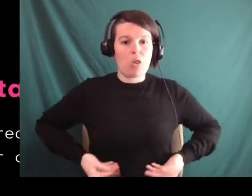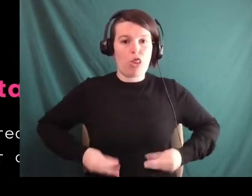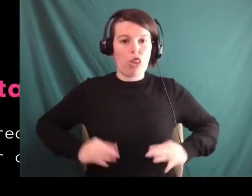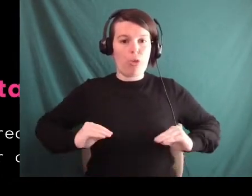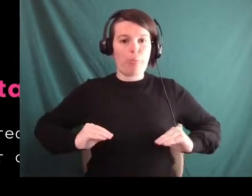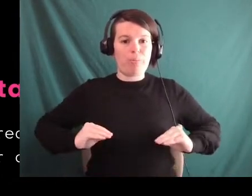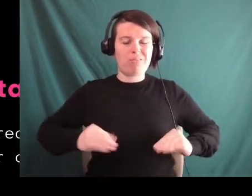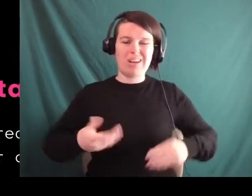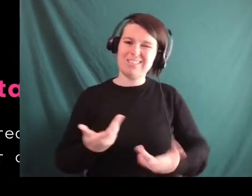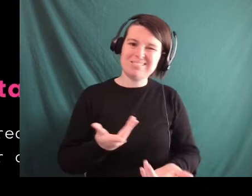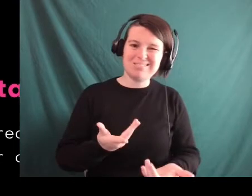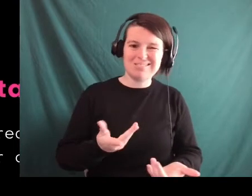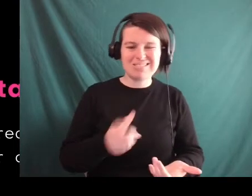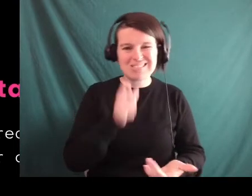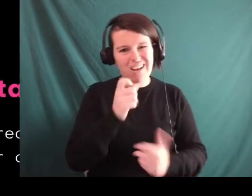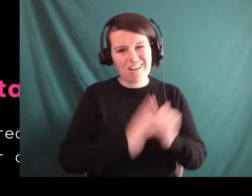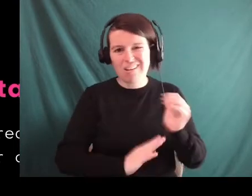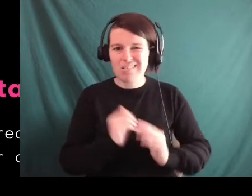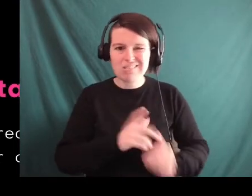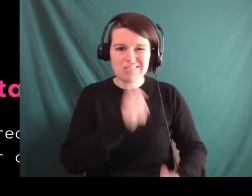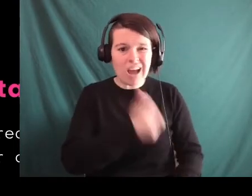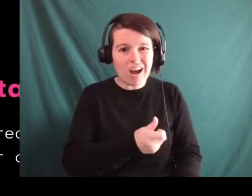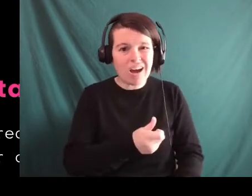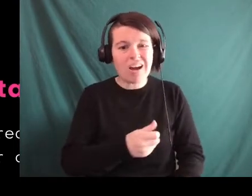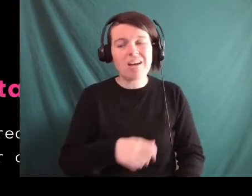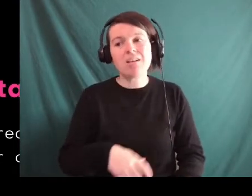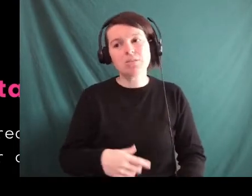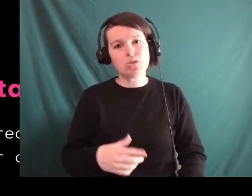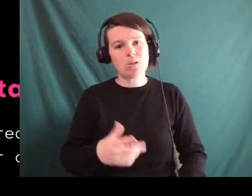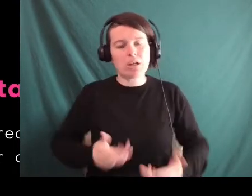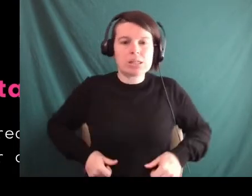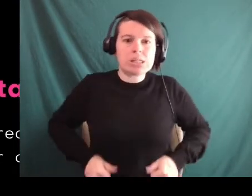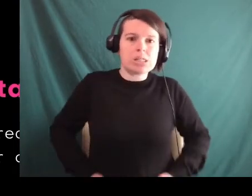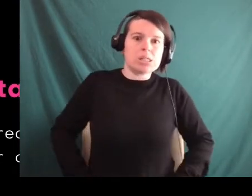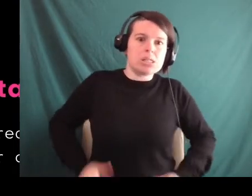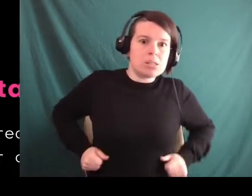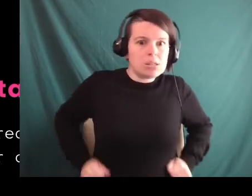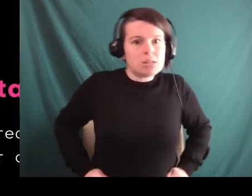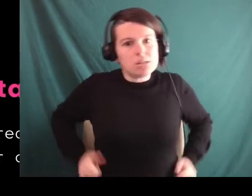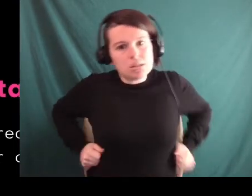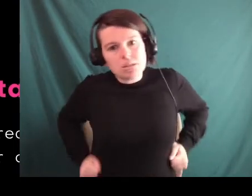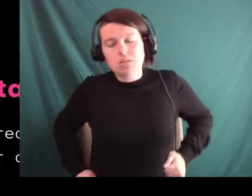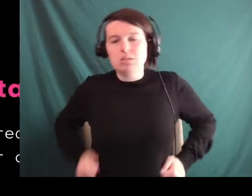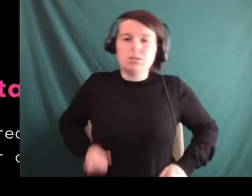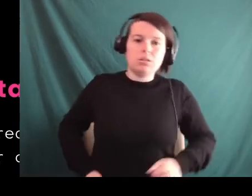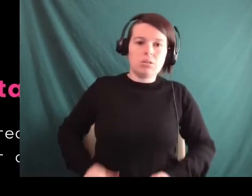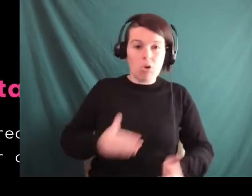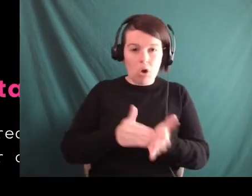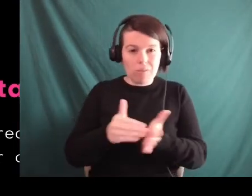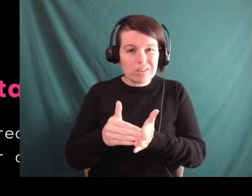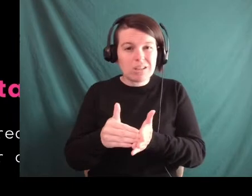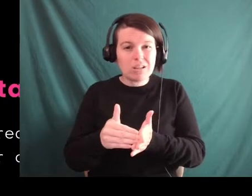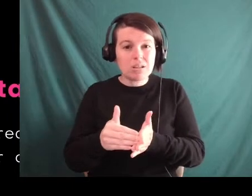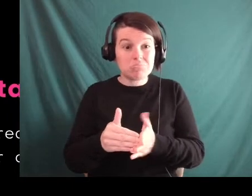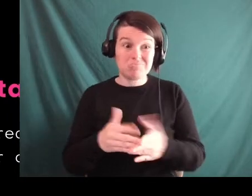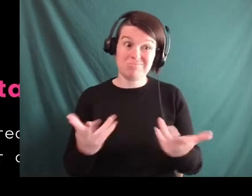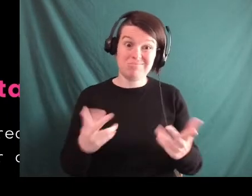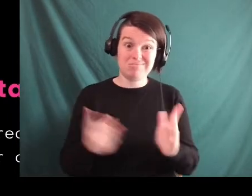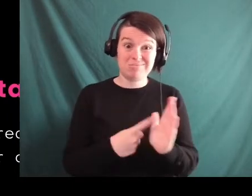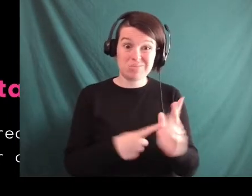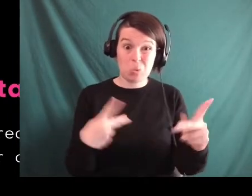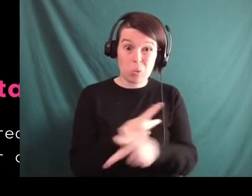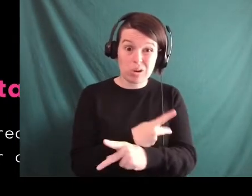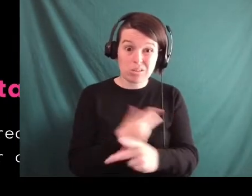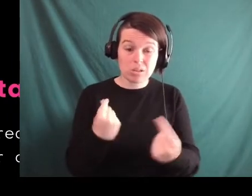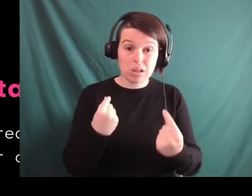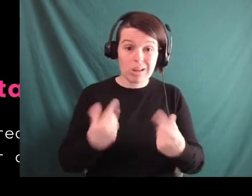become uncomfortable, which leads them to having to adjust the binder, pull it down throughout the day, or even worse, sometimes they can